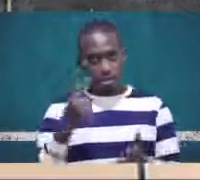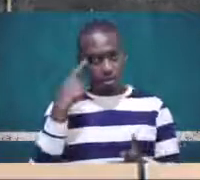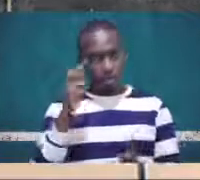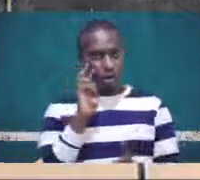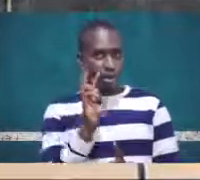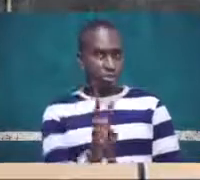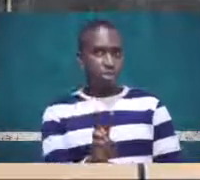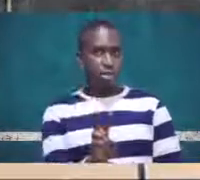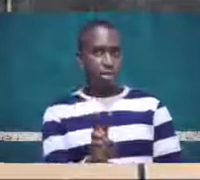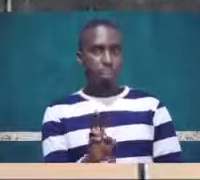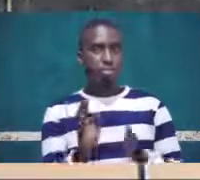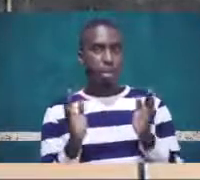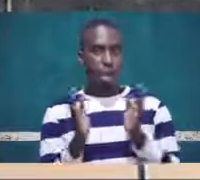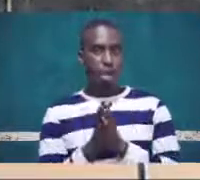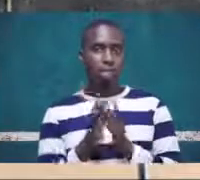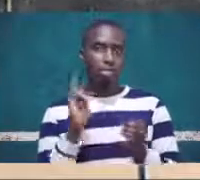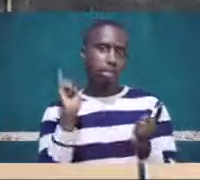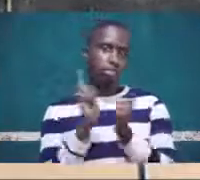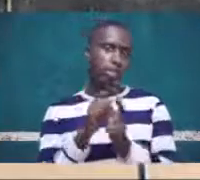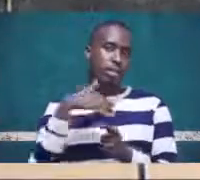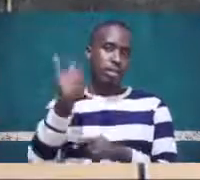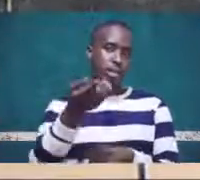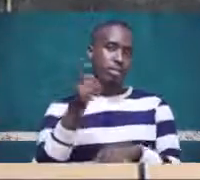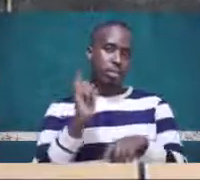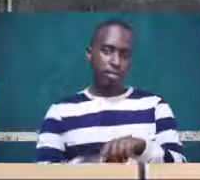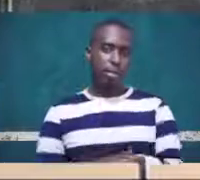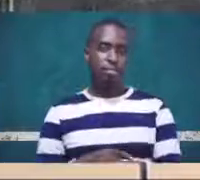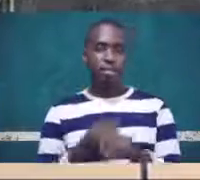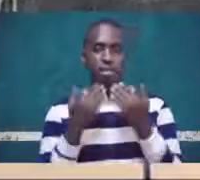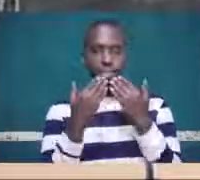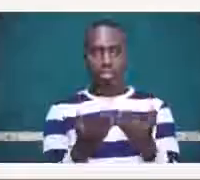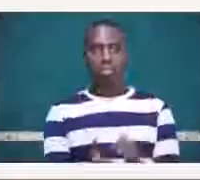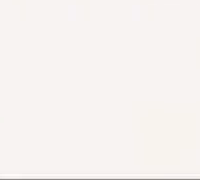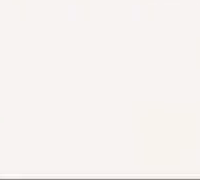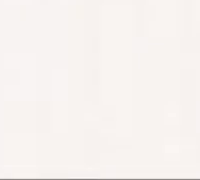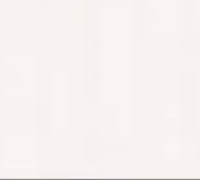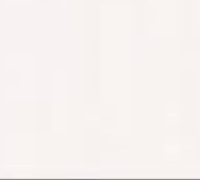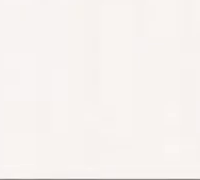for watching. We meet next time. Thank you.